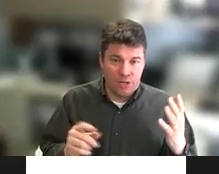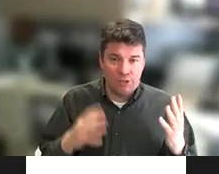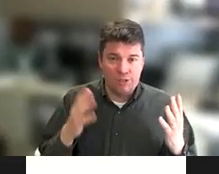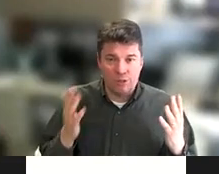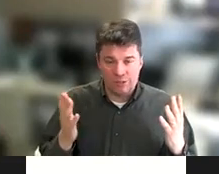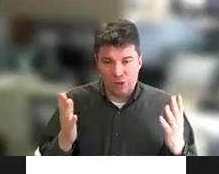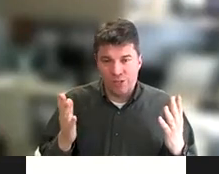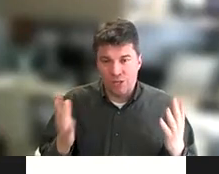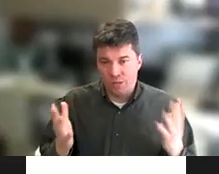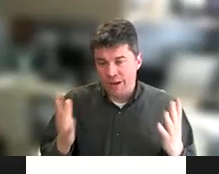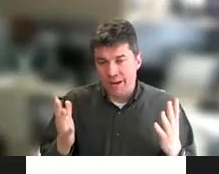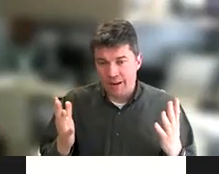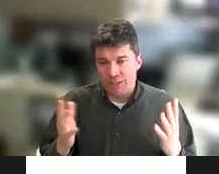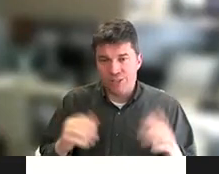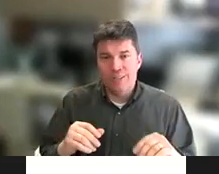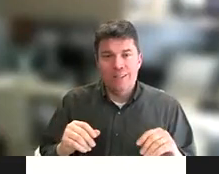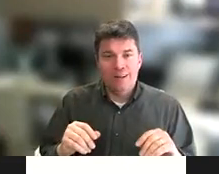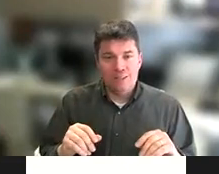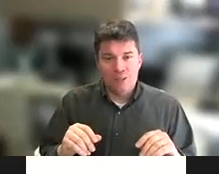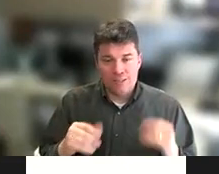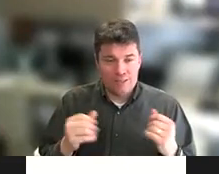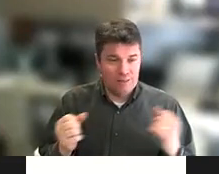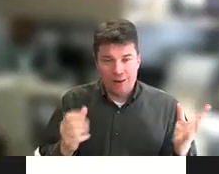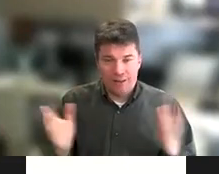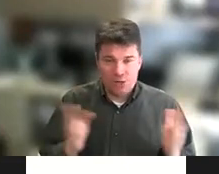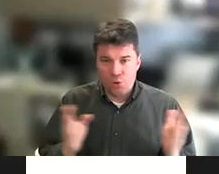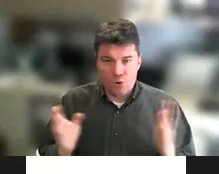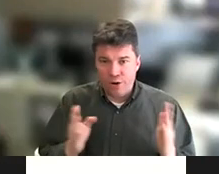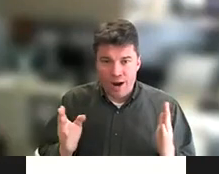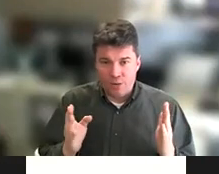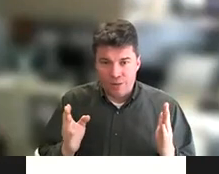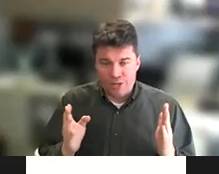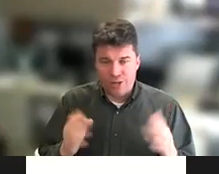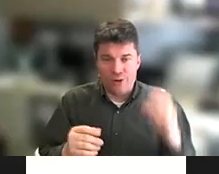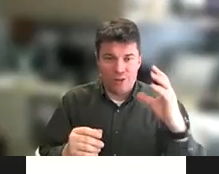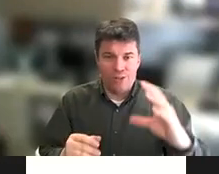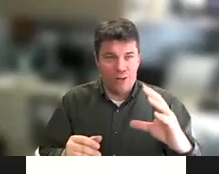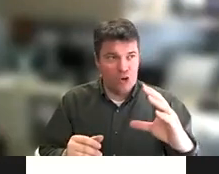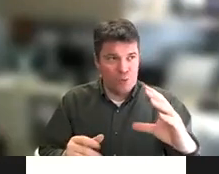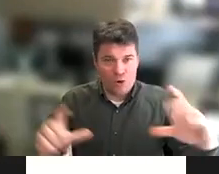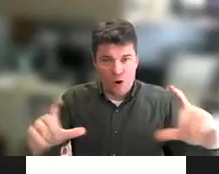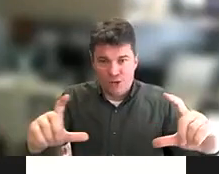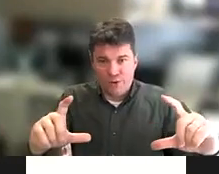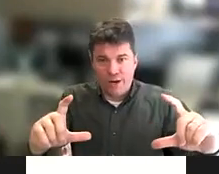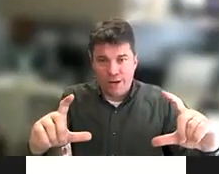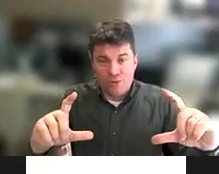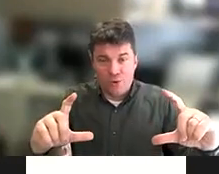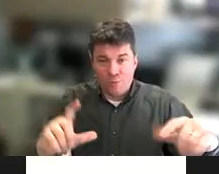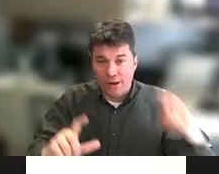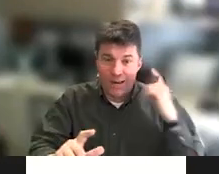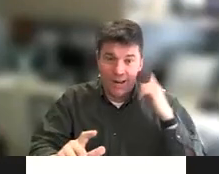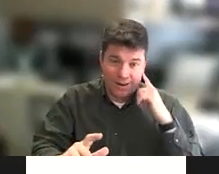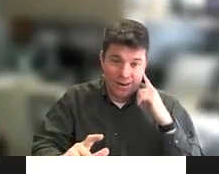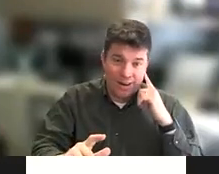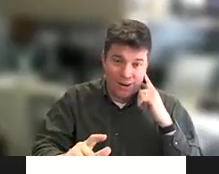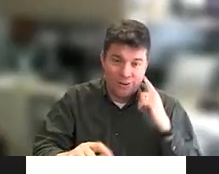American Sign Language users with the person speaking English. And so as the 2 are interacting with each other, there's an interpreter on screen in the